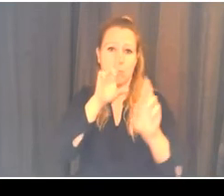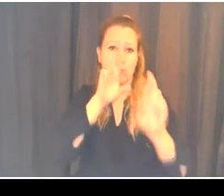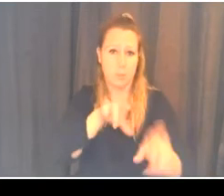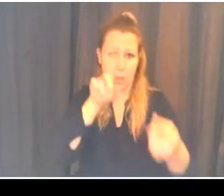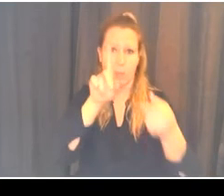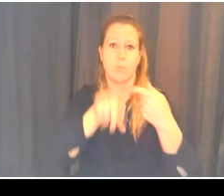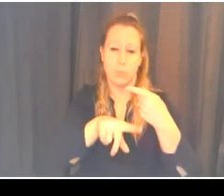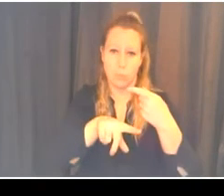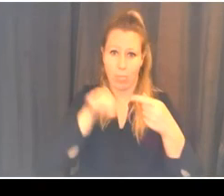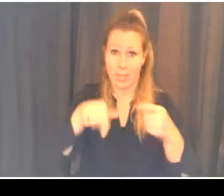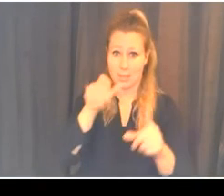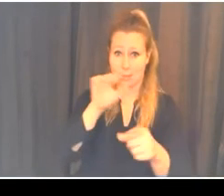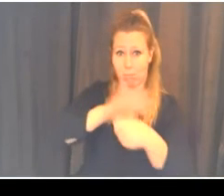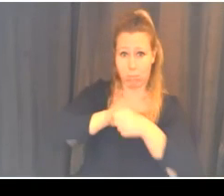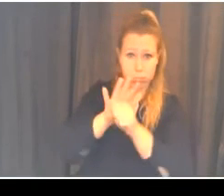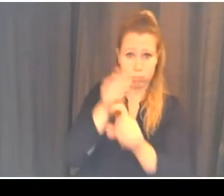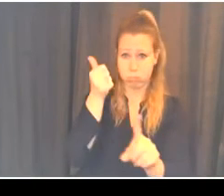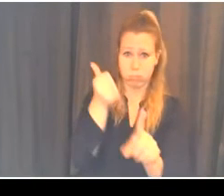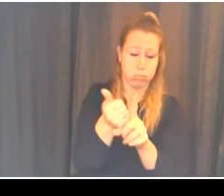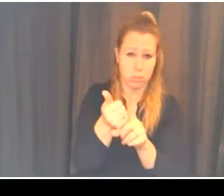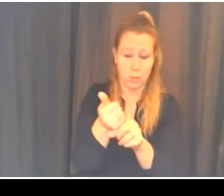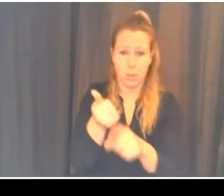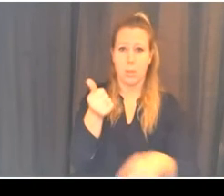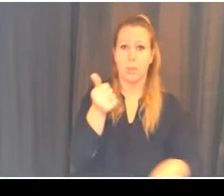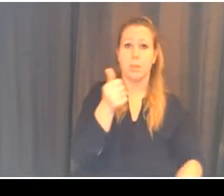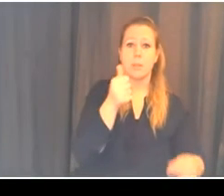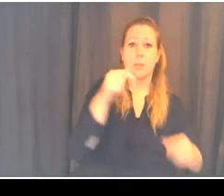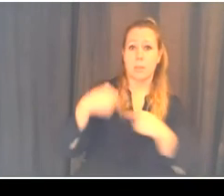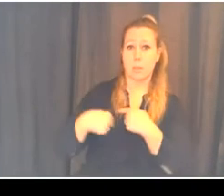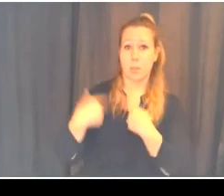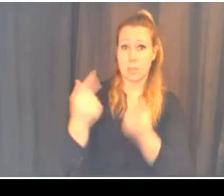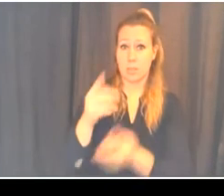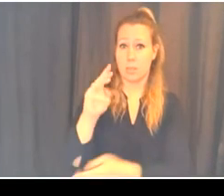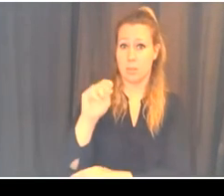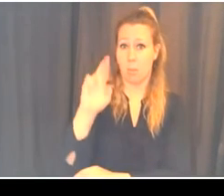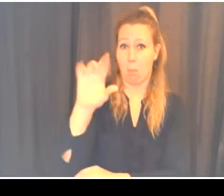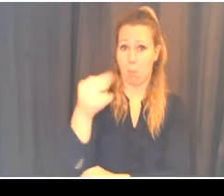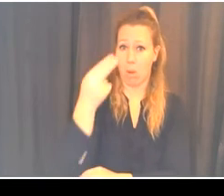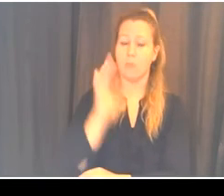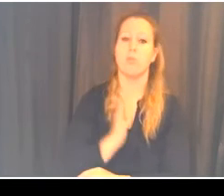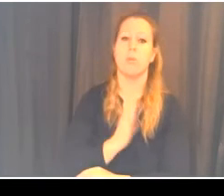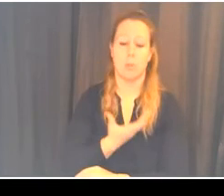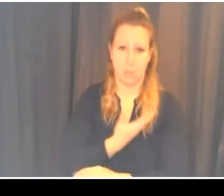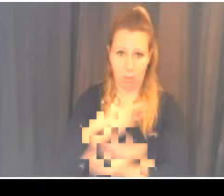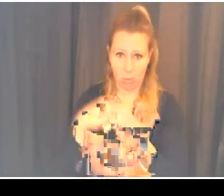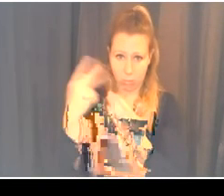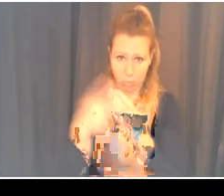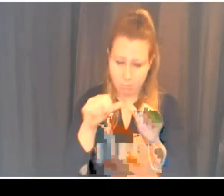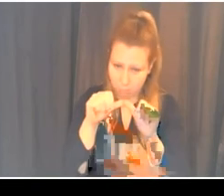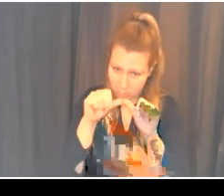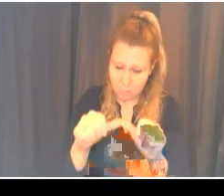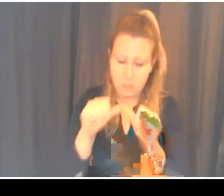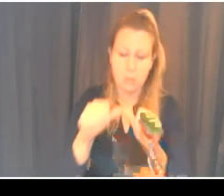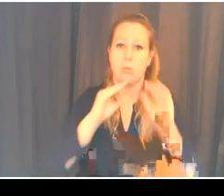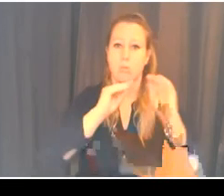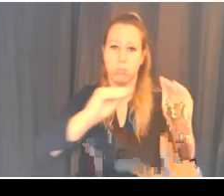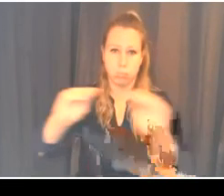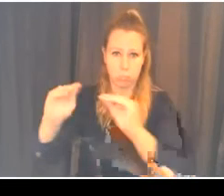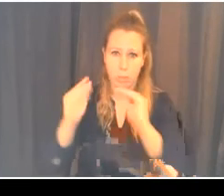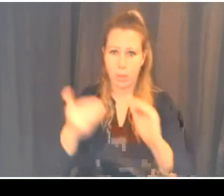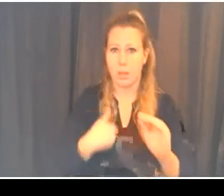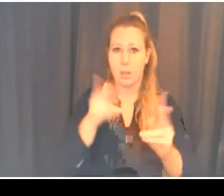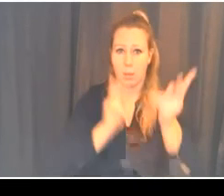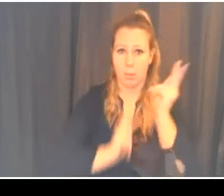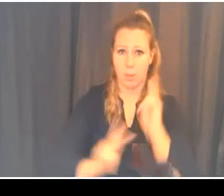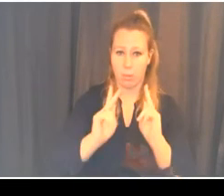workers in these 101 sessions staff staff are addressing the impact of grief and isolation on sleep and our emotional